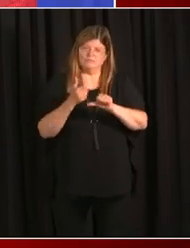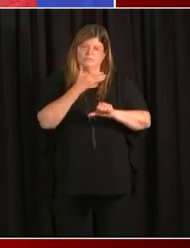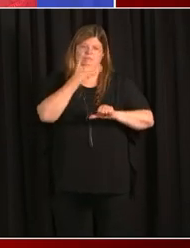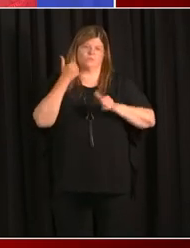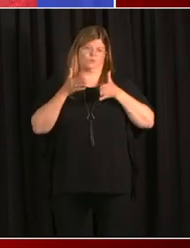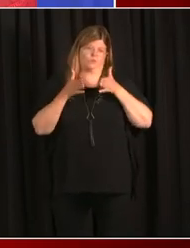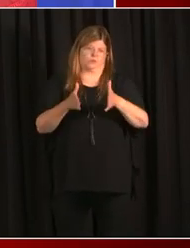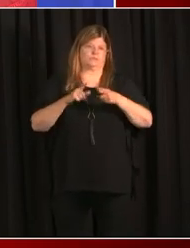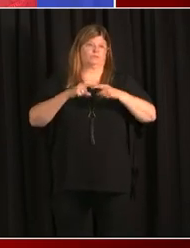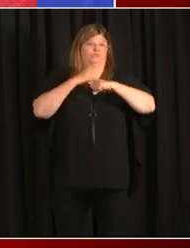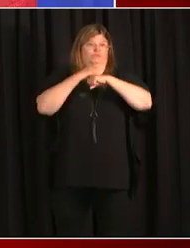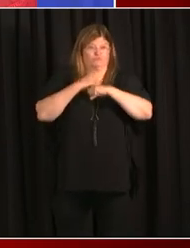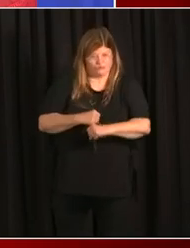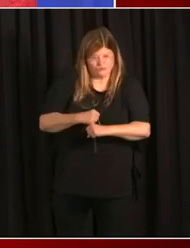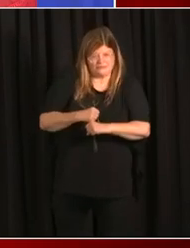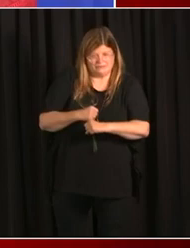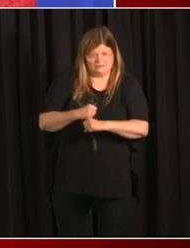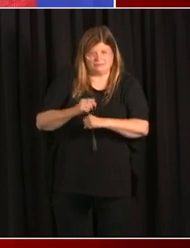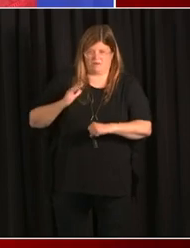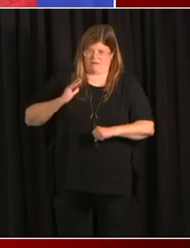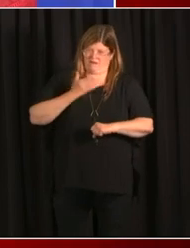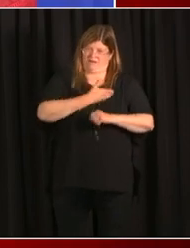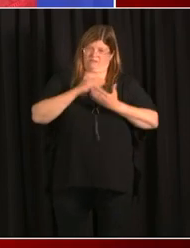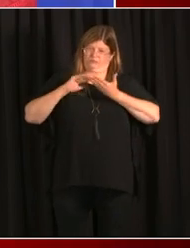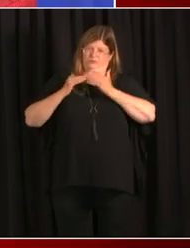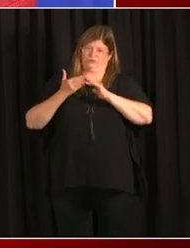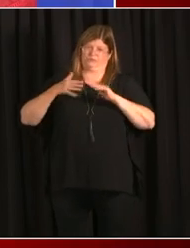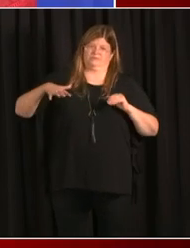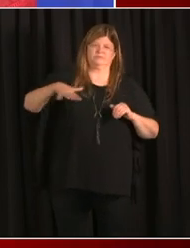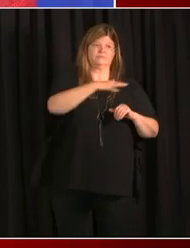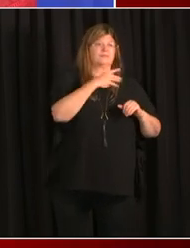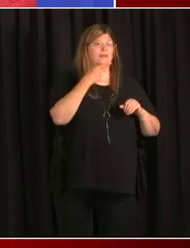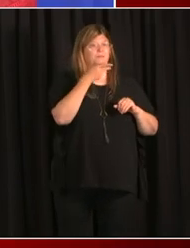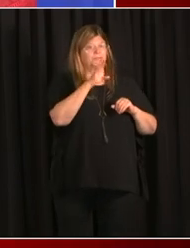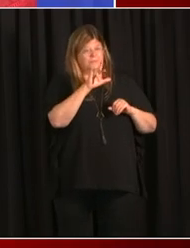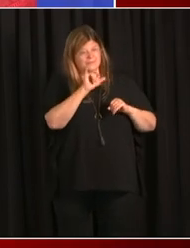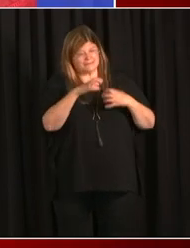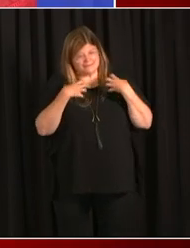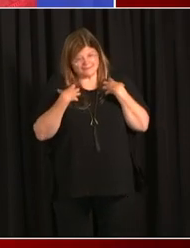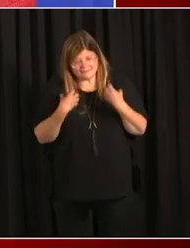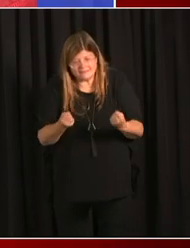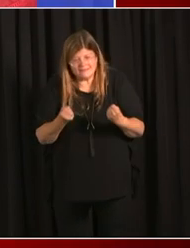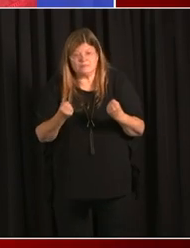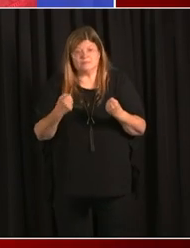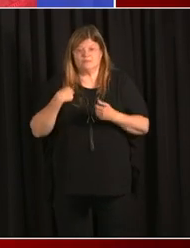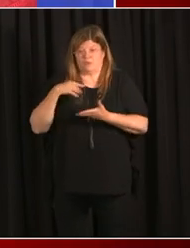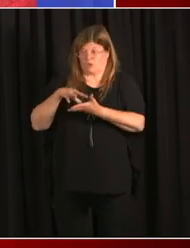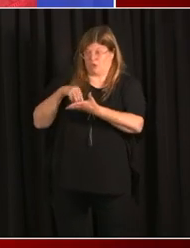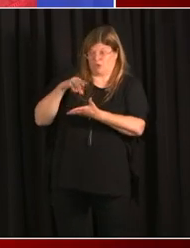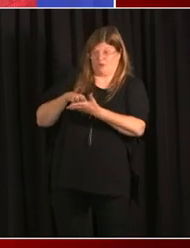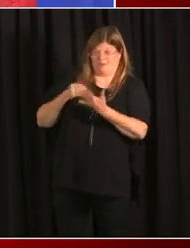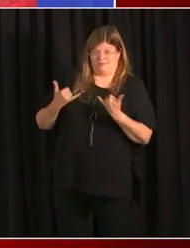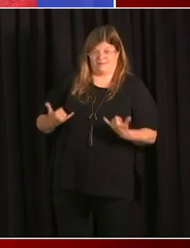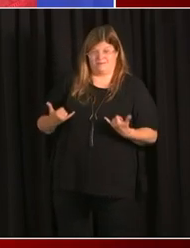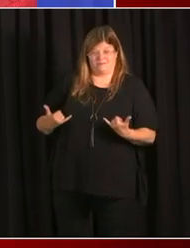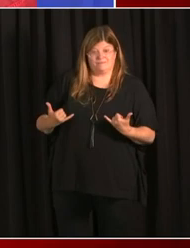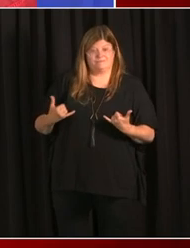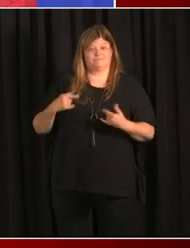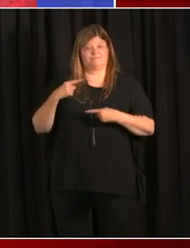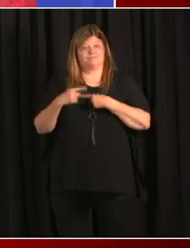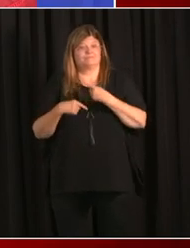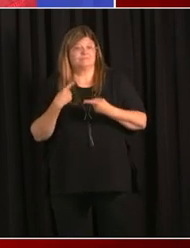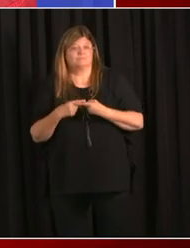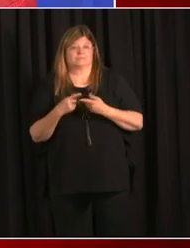best way to protect our community and our public health. And I learned today actually about